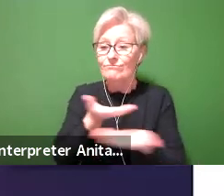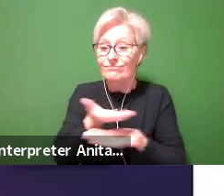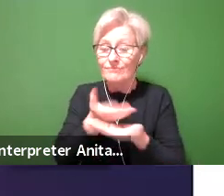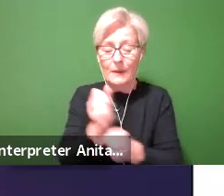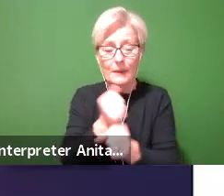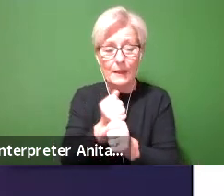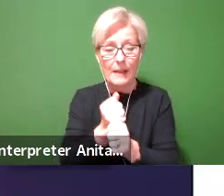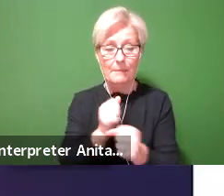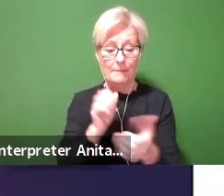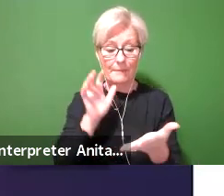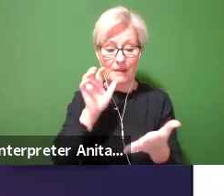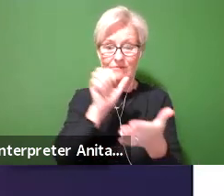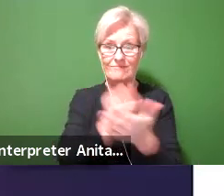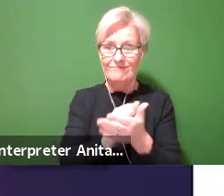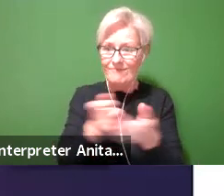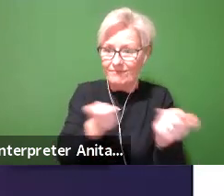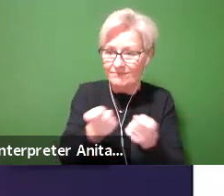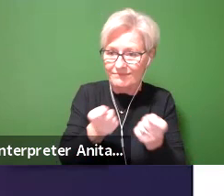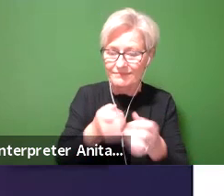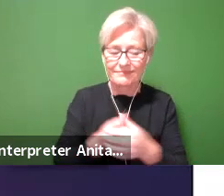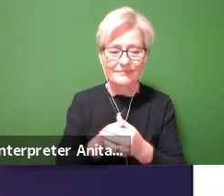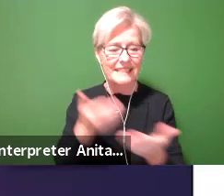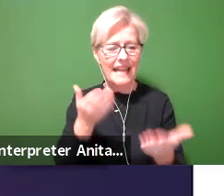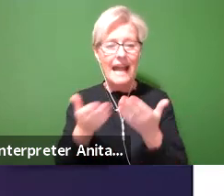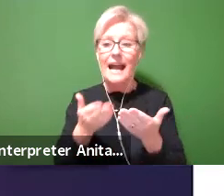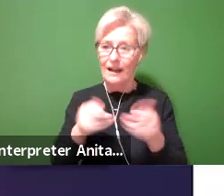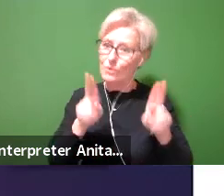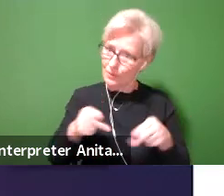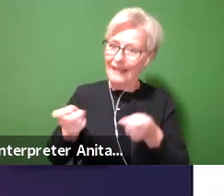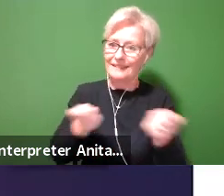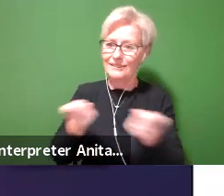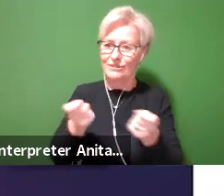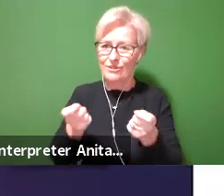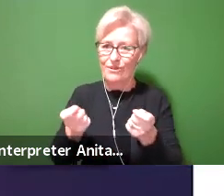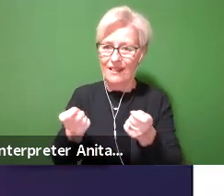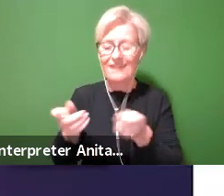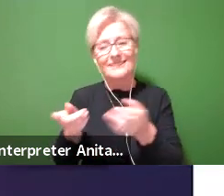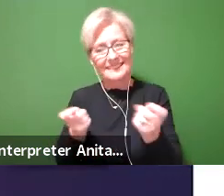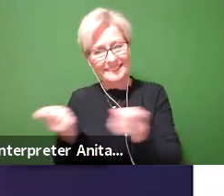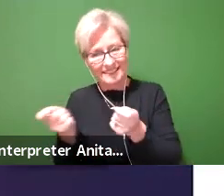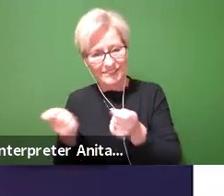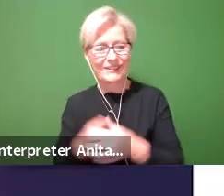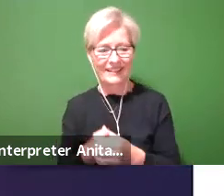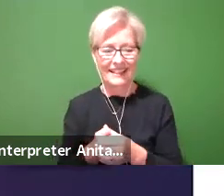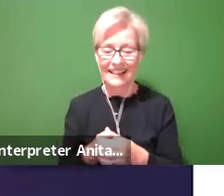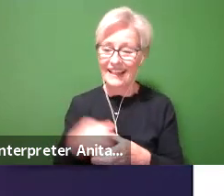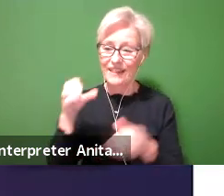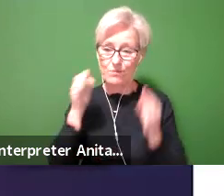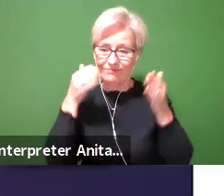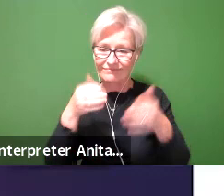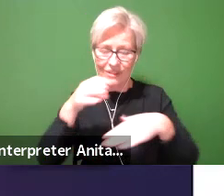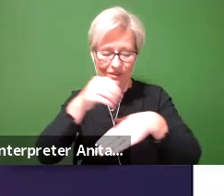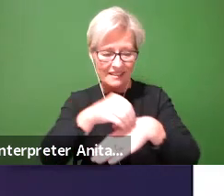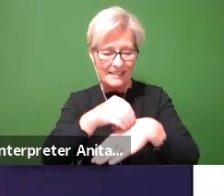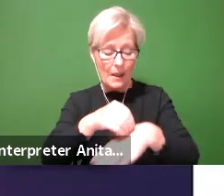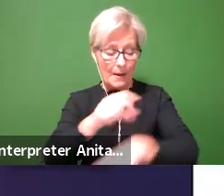health physiotherapist, how you can control the controllables, and then we'll finish off by looking at bone health and the protective